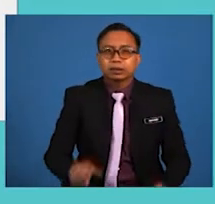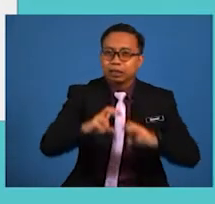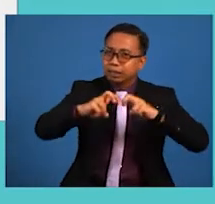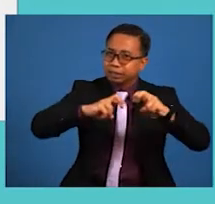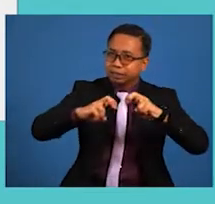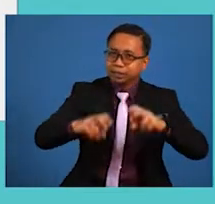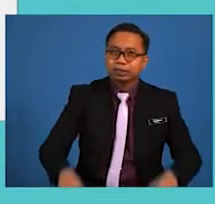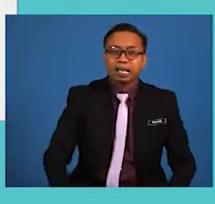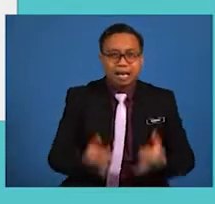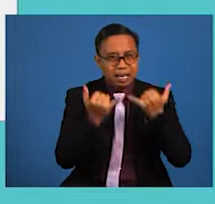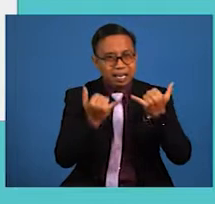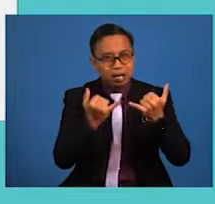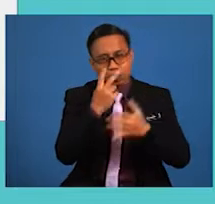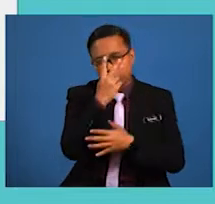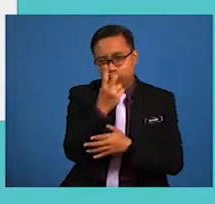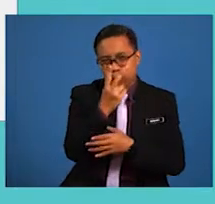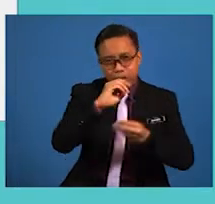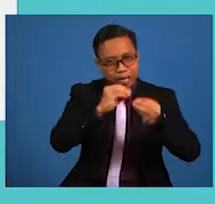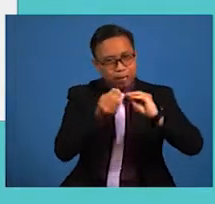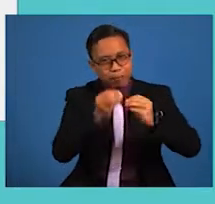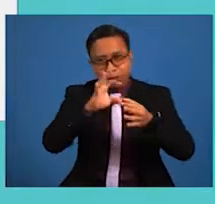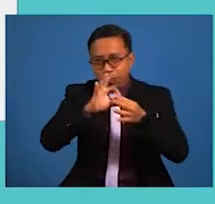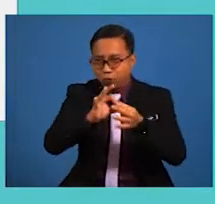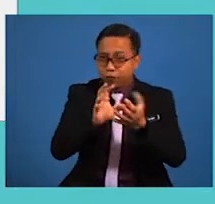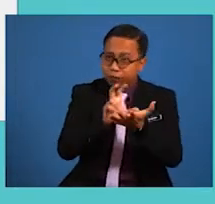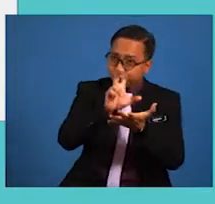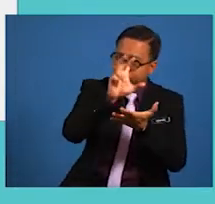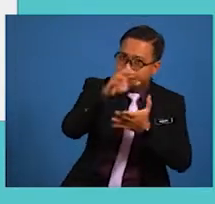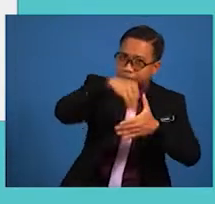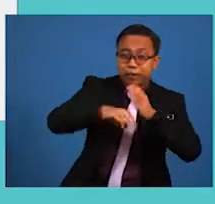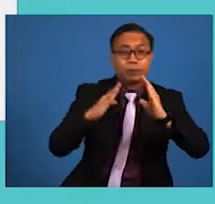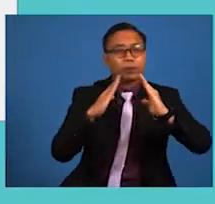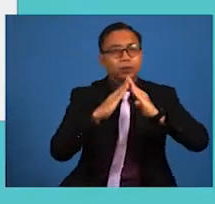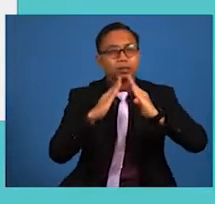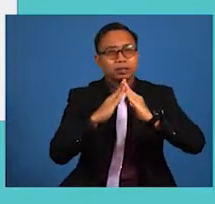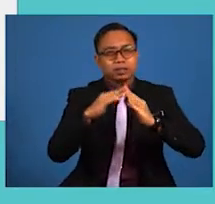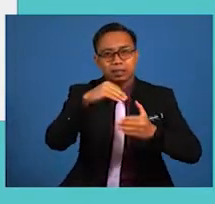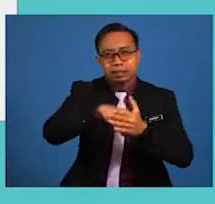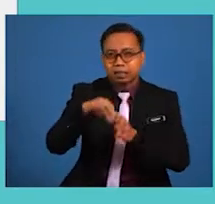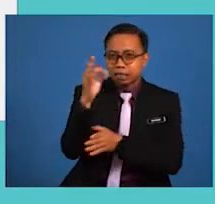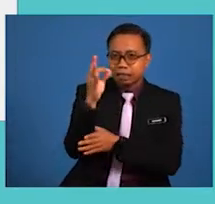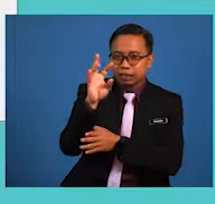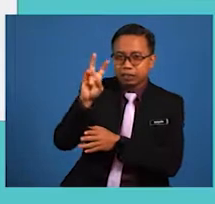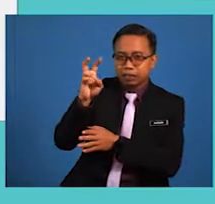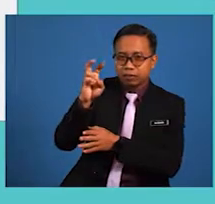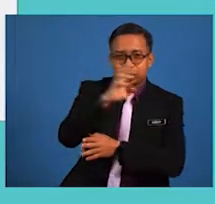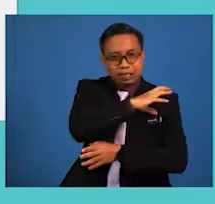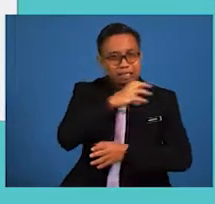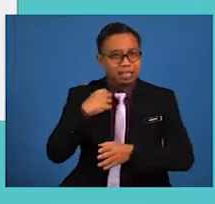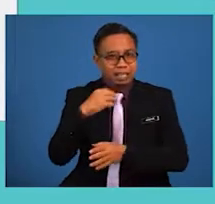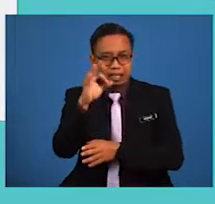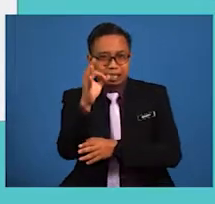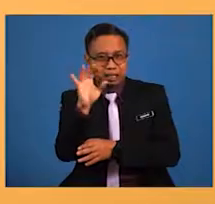Now that we know what happened to the number of investors in properties in 1970 and